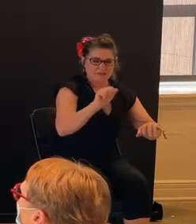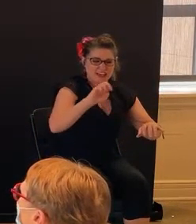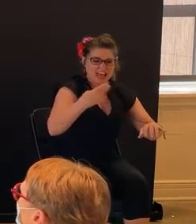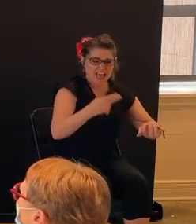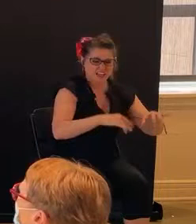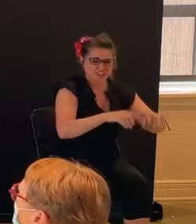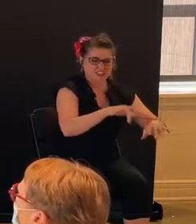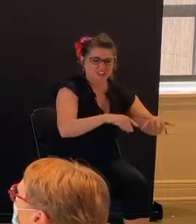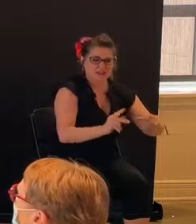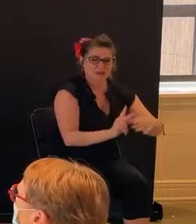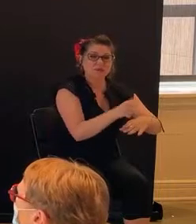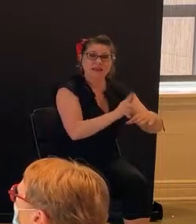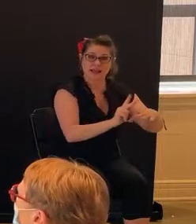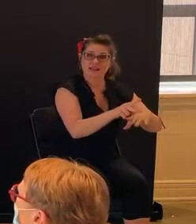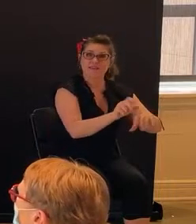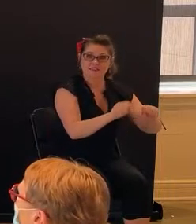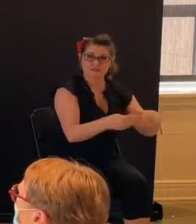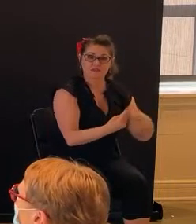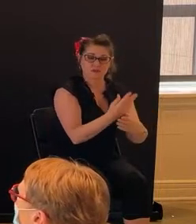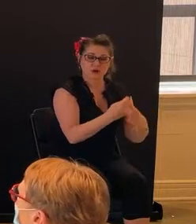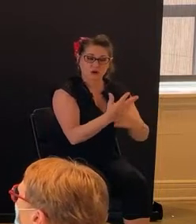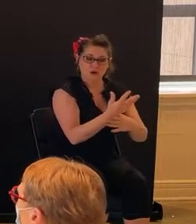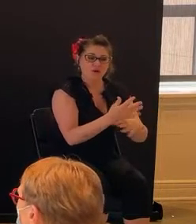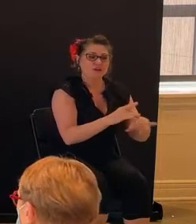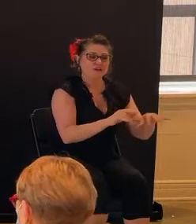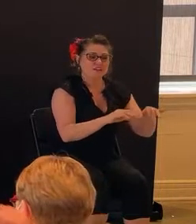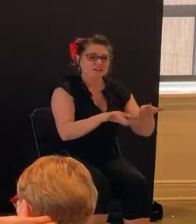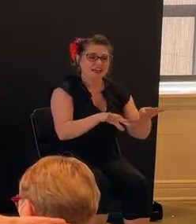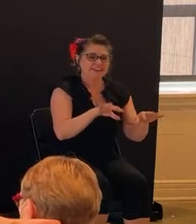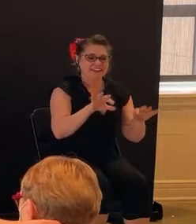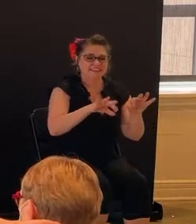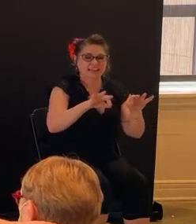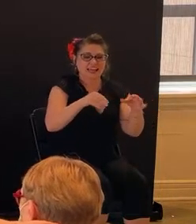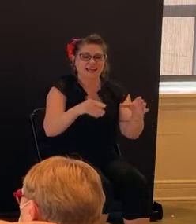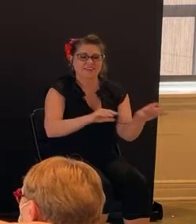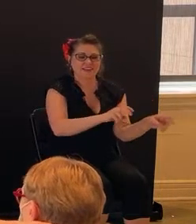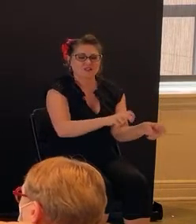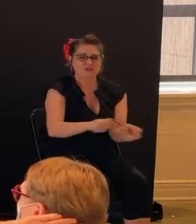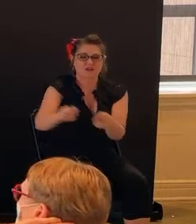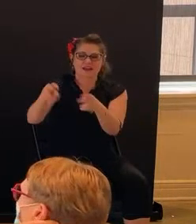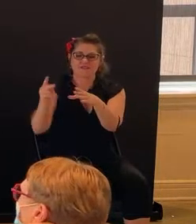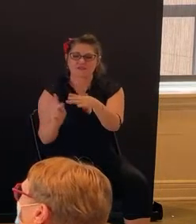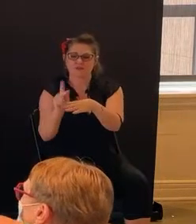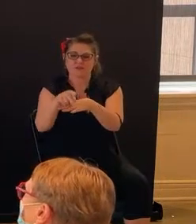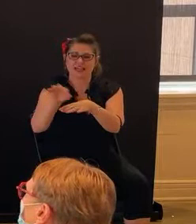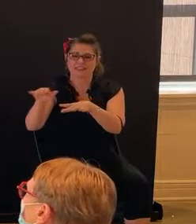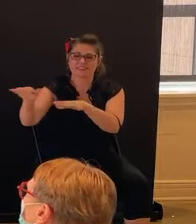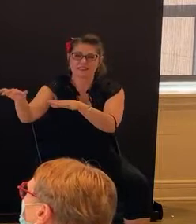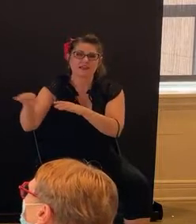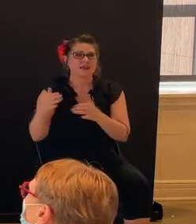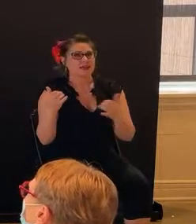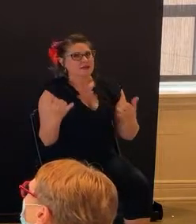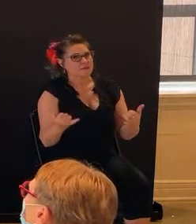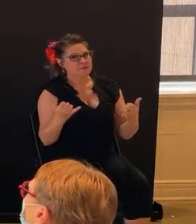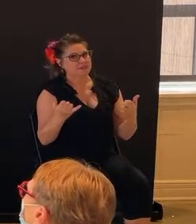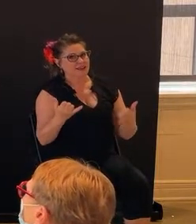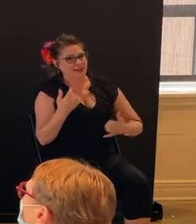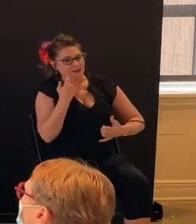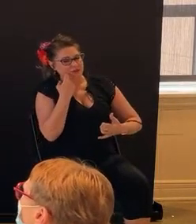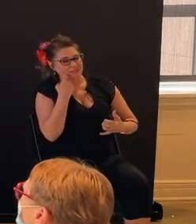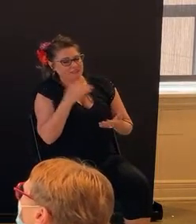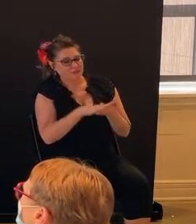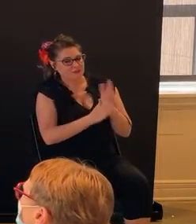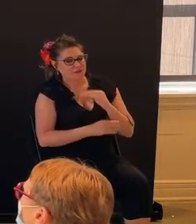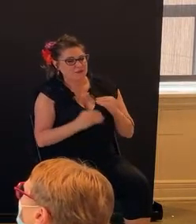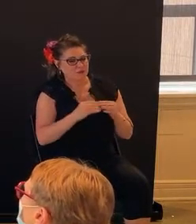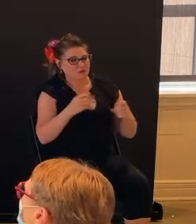They ranged far and wide and helped plants disperse. But lately, they're becoming more complicated. They eat trees, and the trees is sort of the